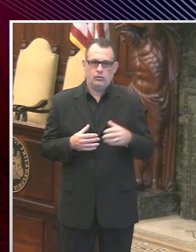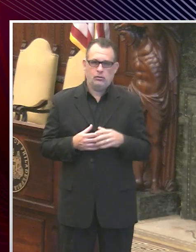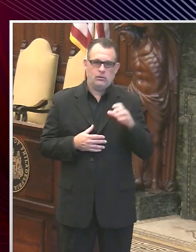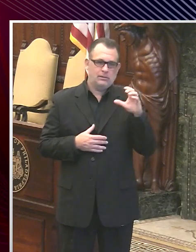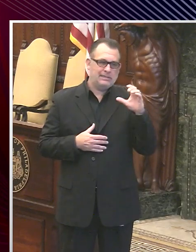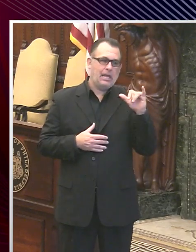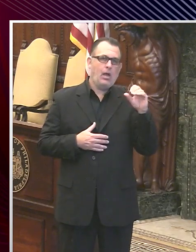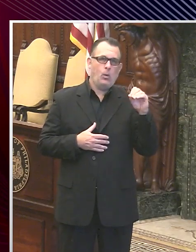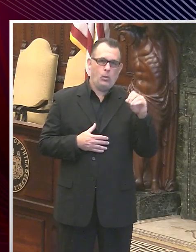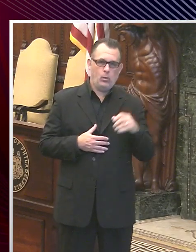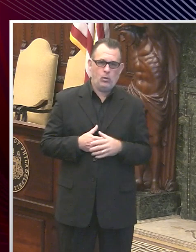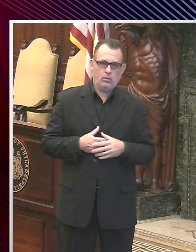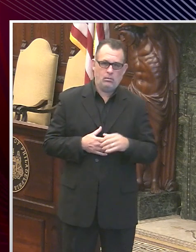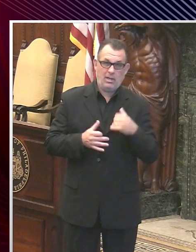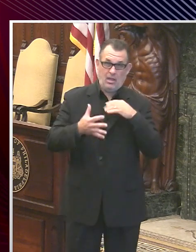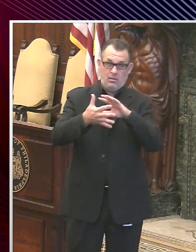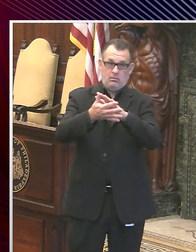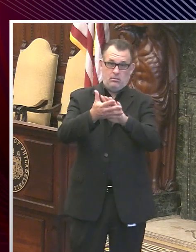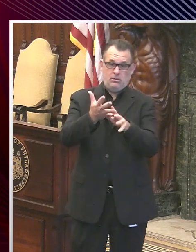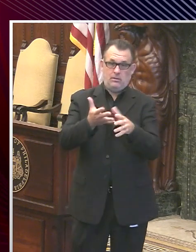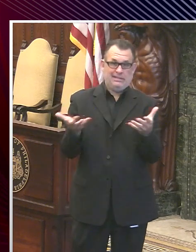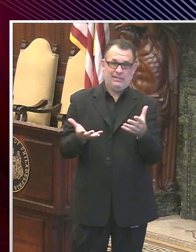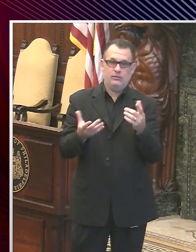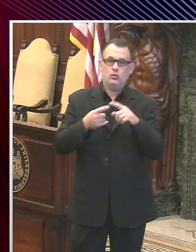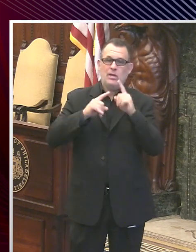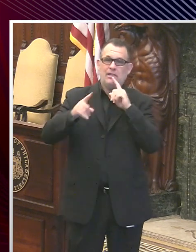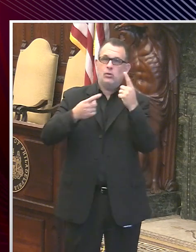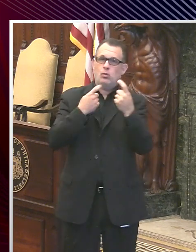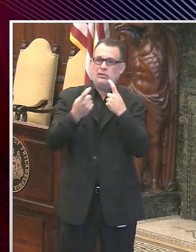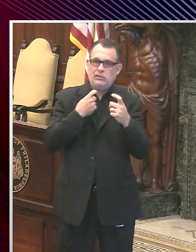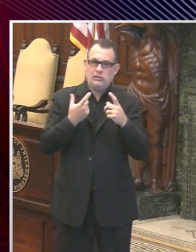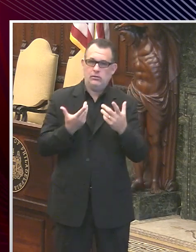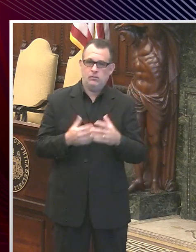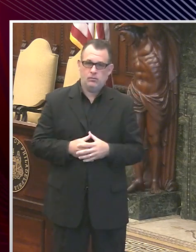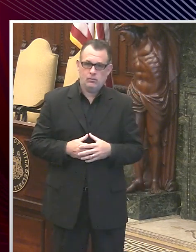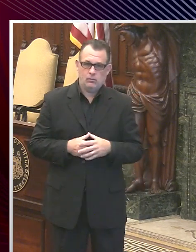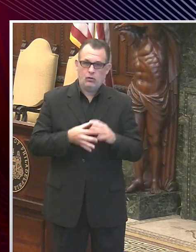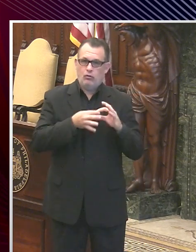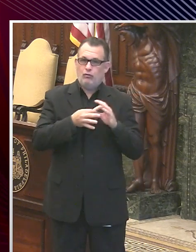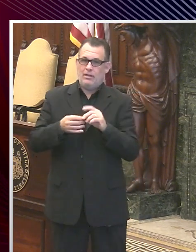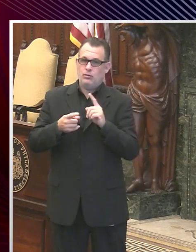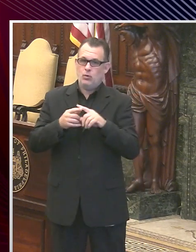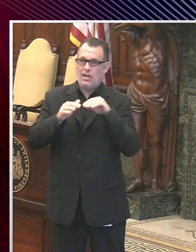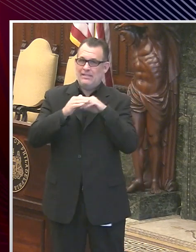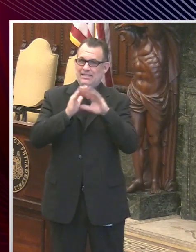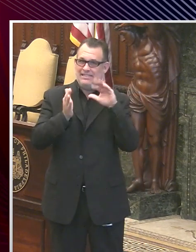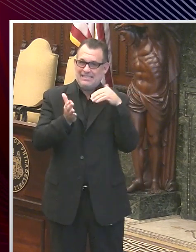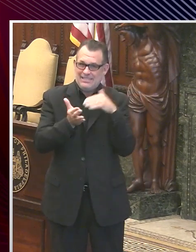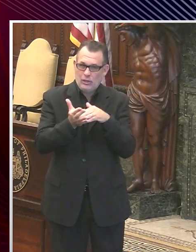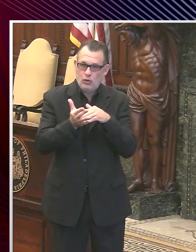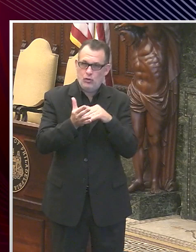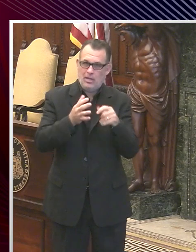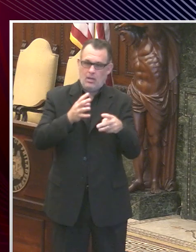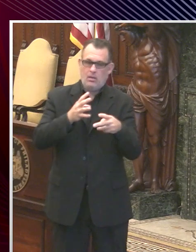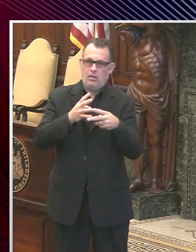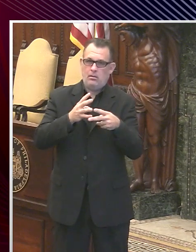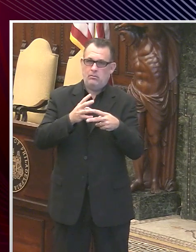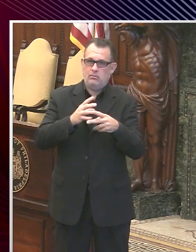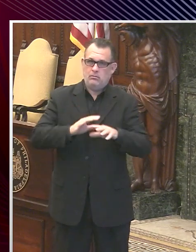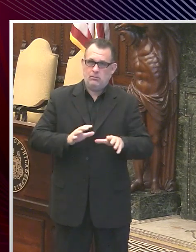and Mark are here and able to answer any questions related to the access centers we just announced that